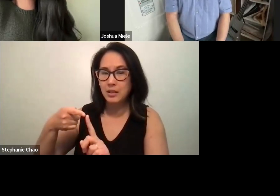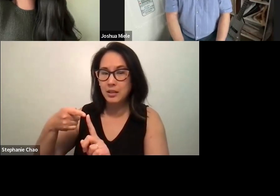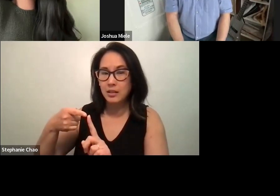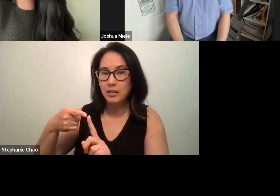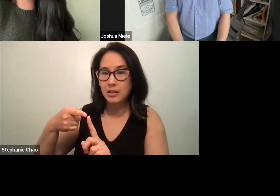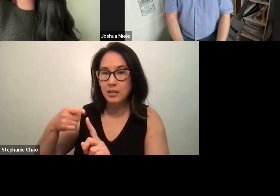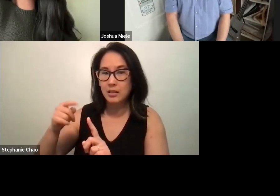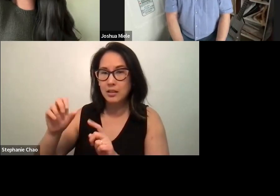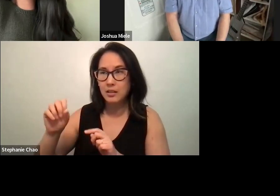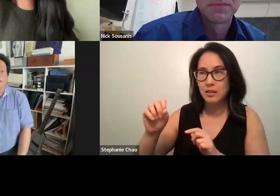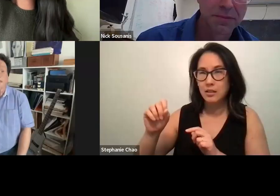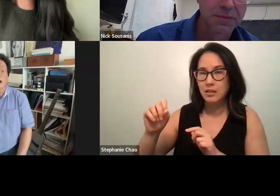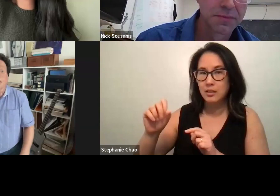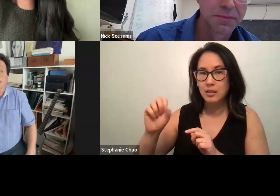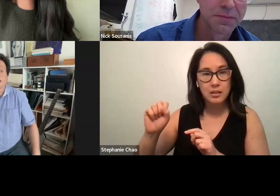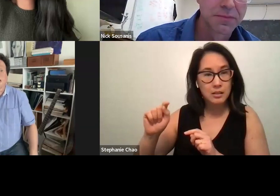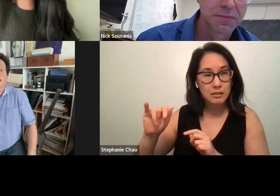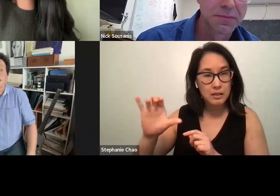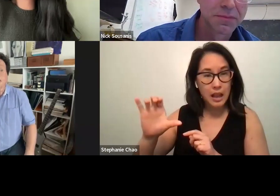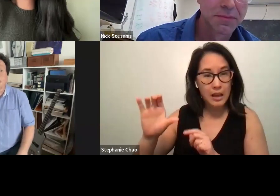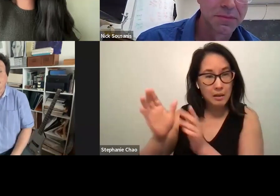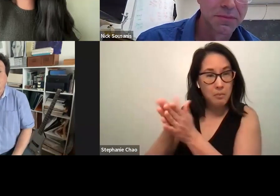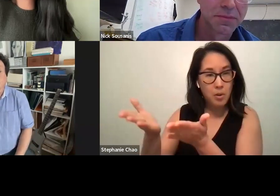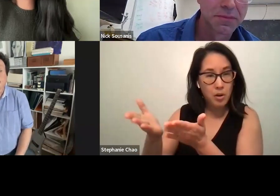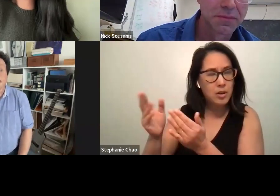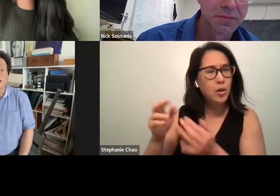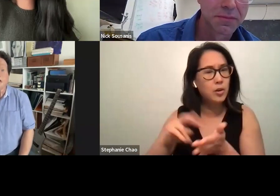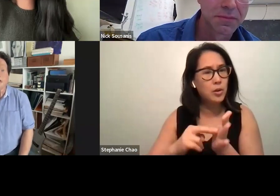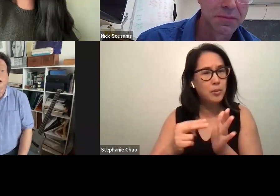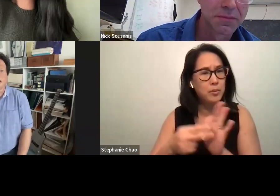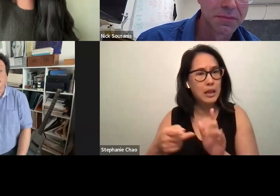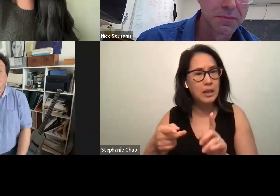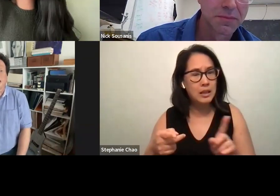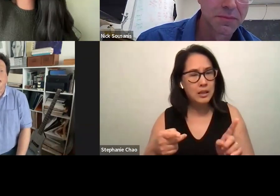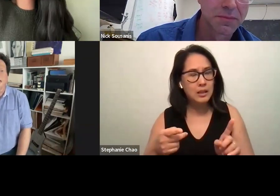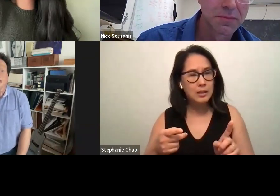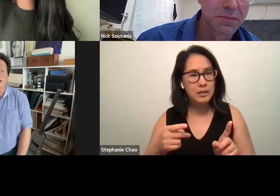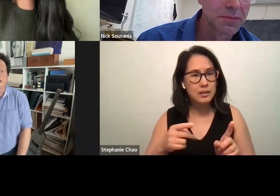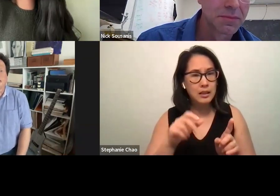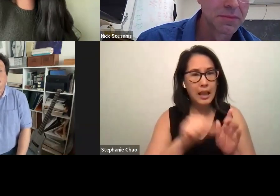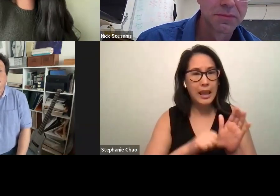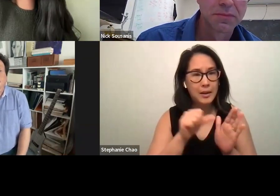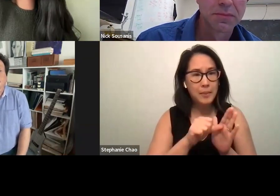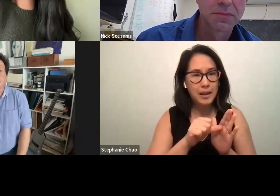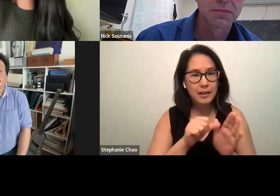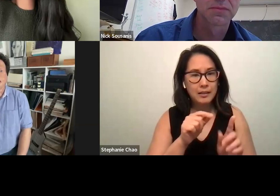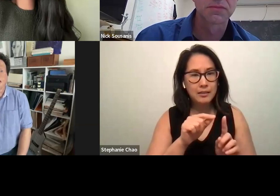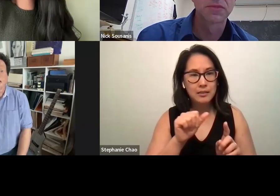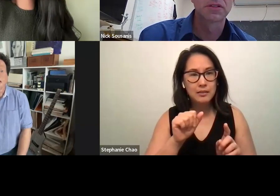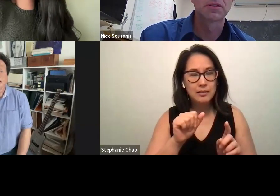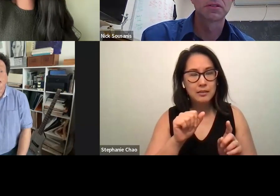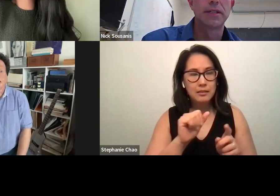static book format, or does that include like animated versions?